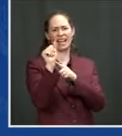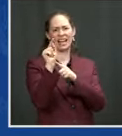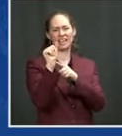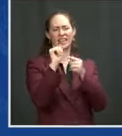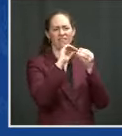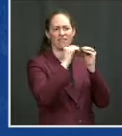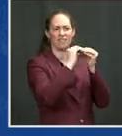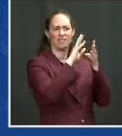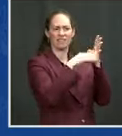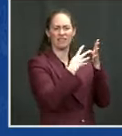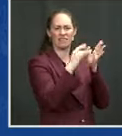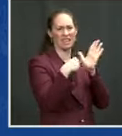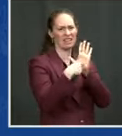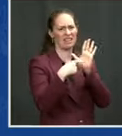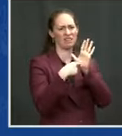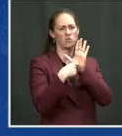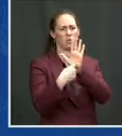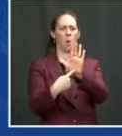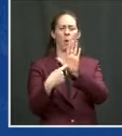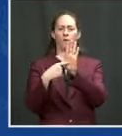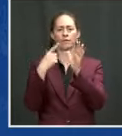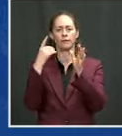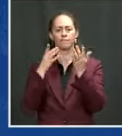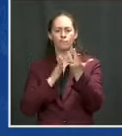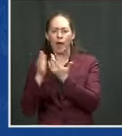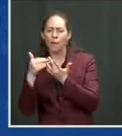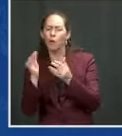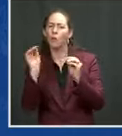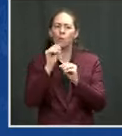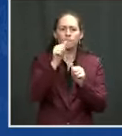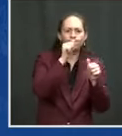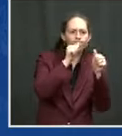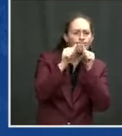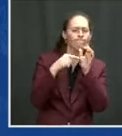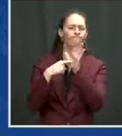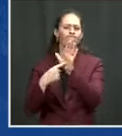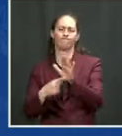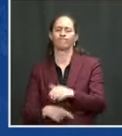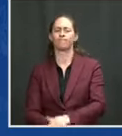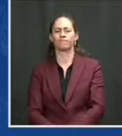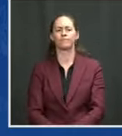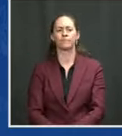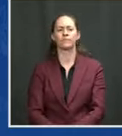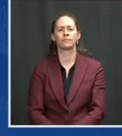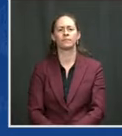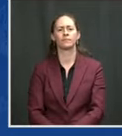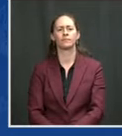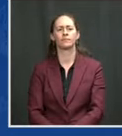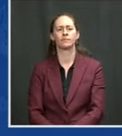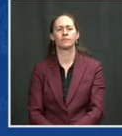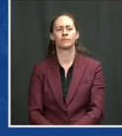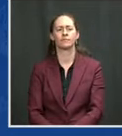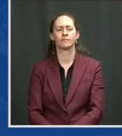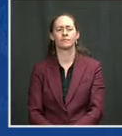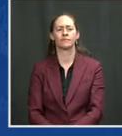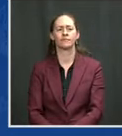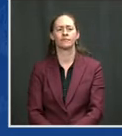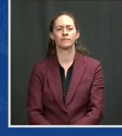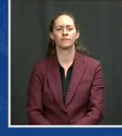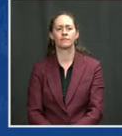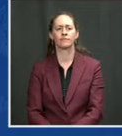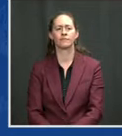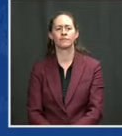And for the governors who are on here, this is kind of the bane of our existence of trying to get this data because it gets pounced on. You're not doing this. You're